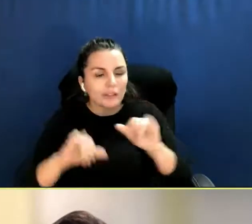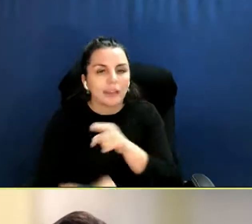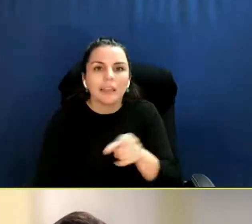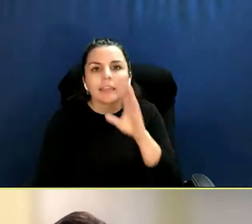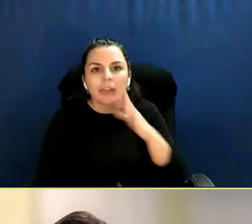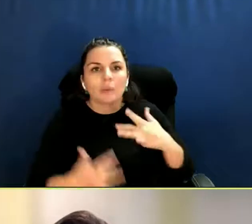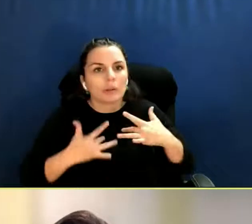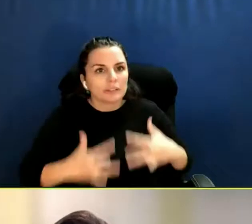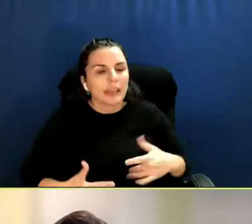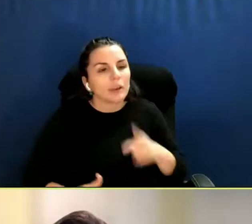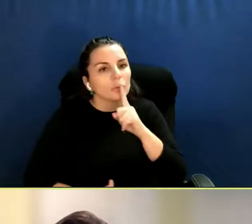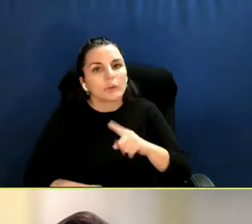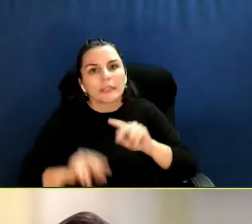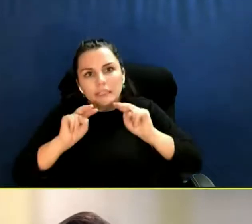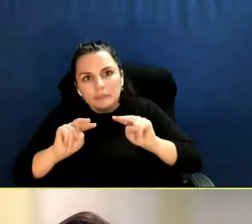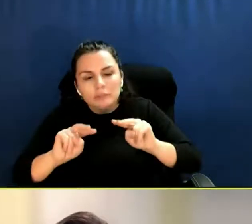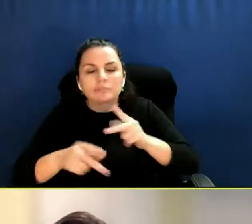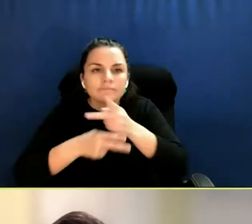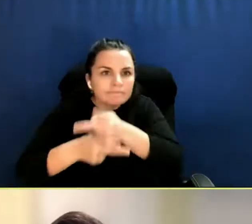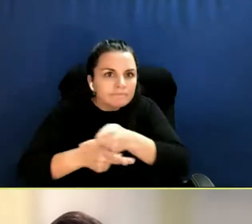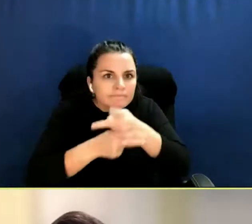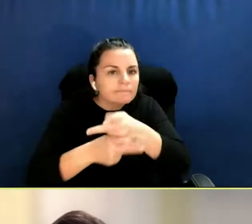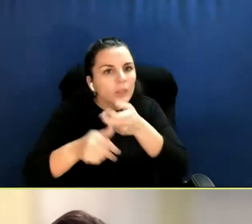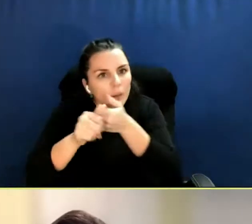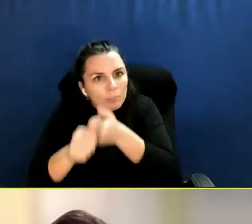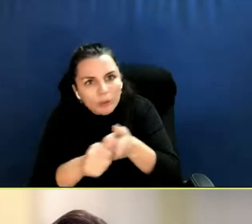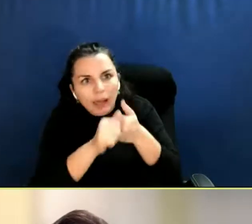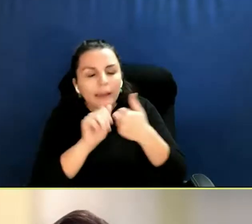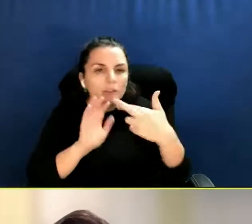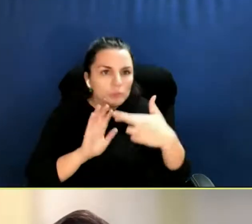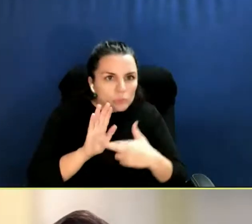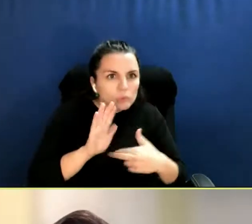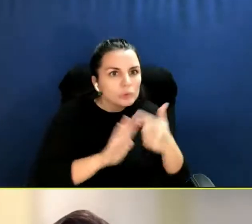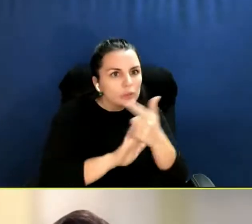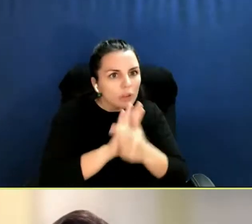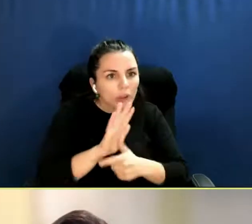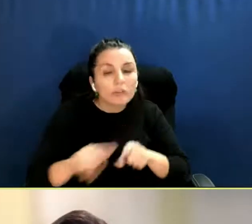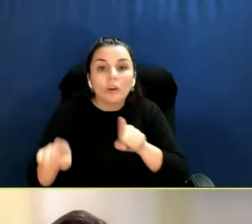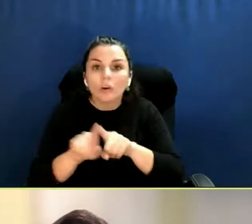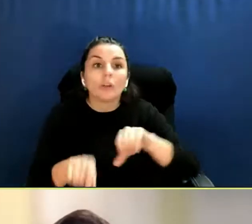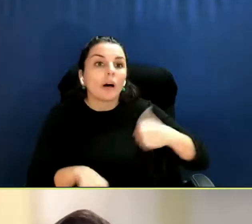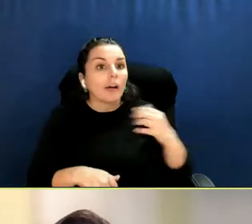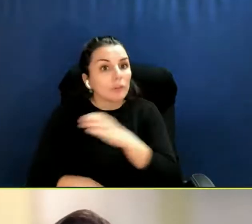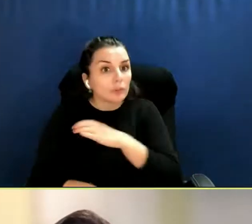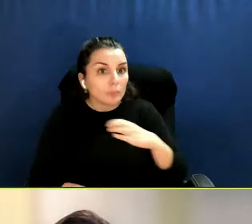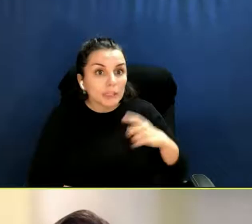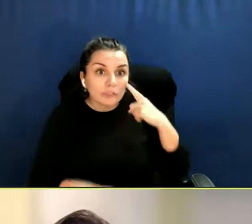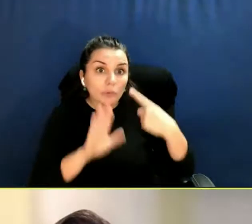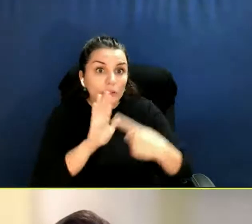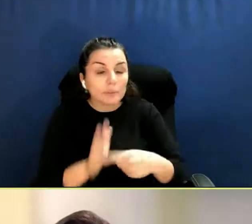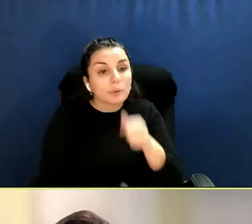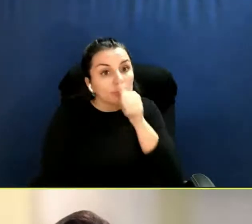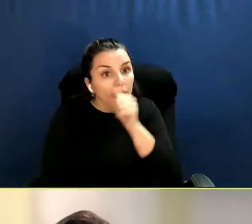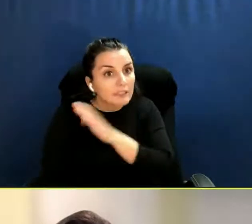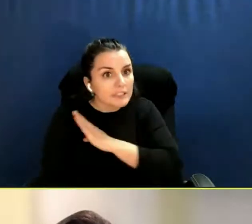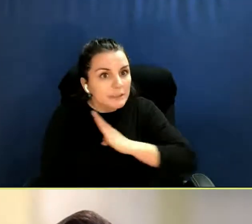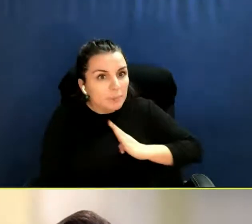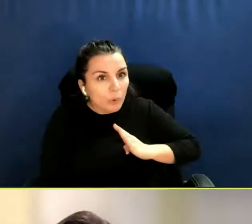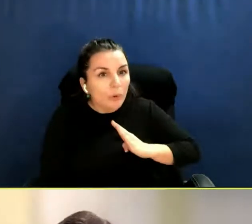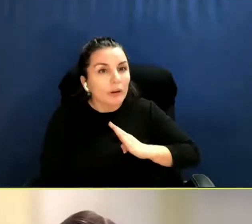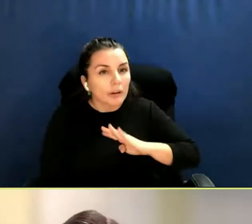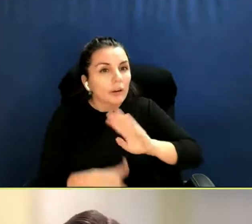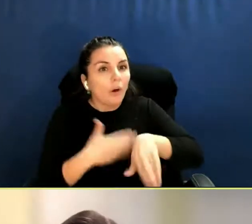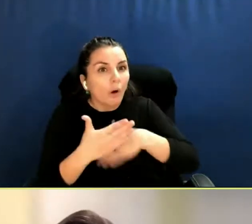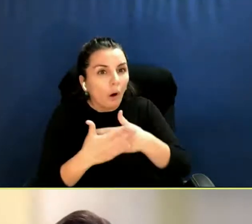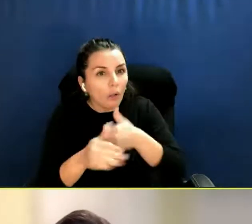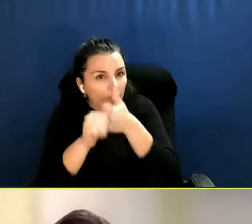looking for compliance, making sure that any of the other committees, such as a privacy board, all of those things